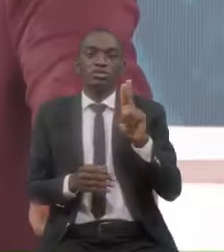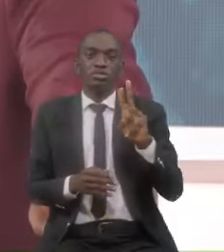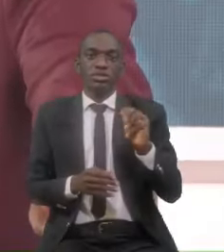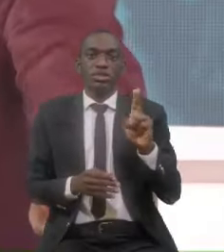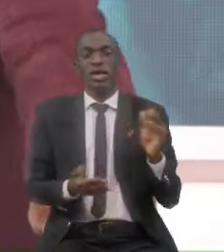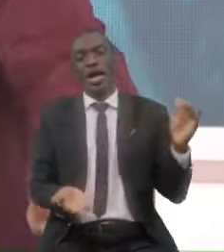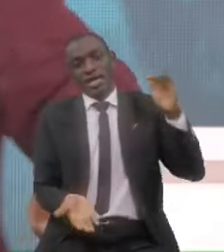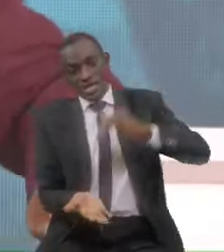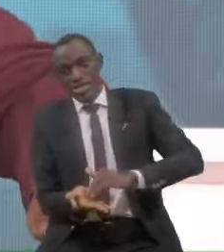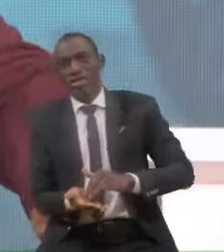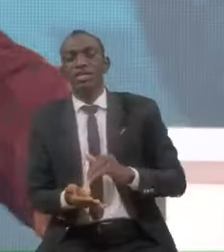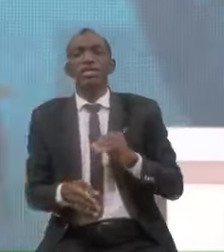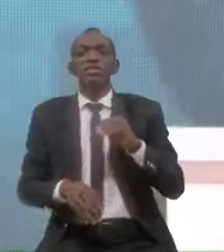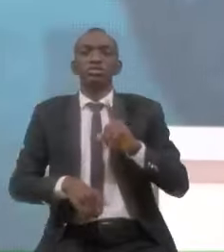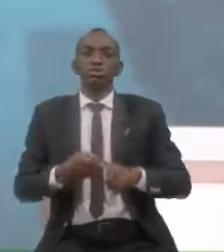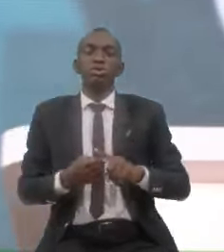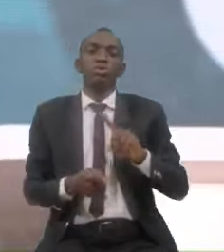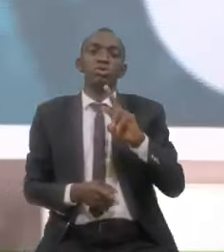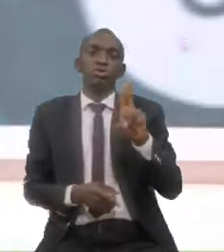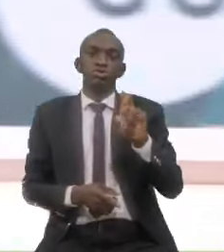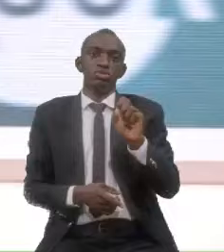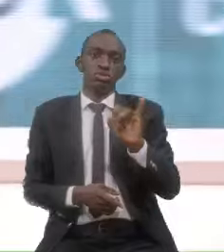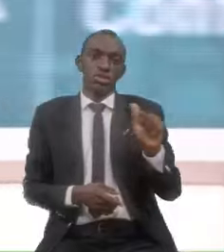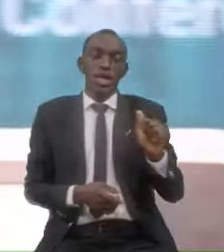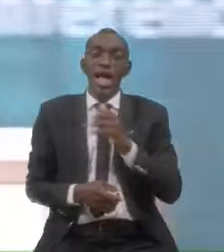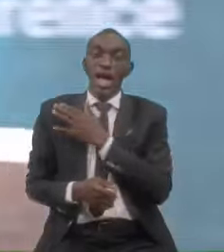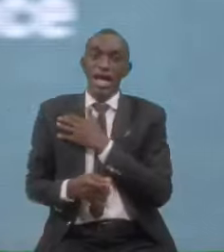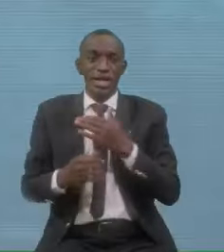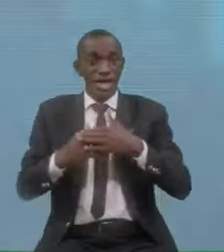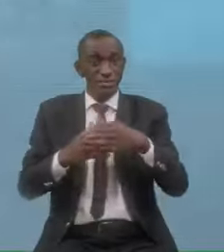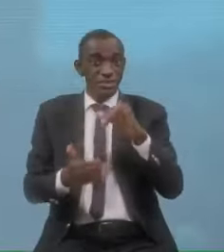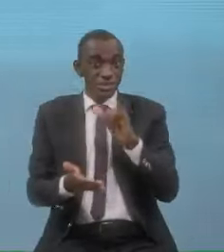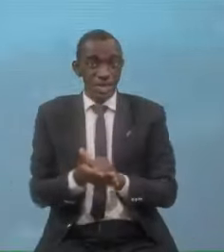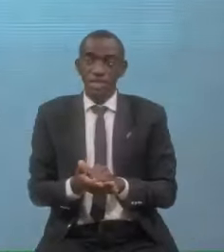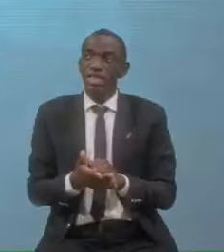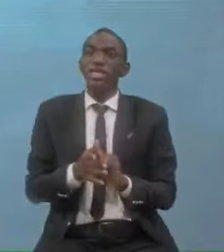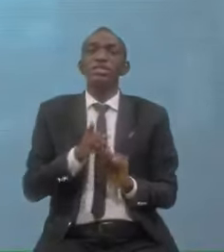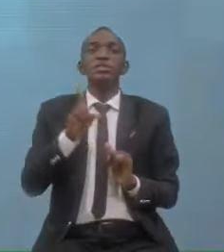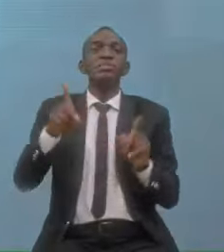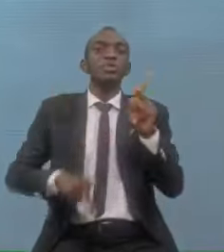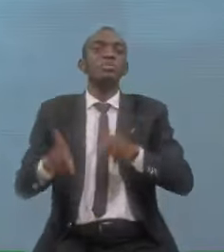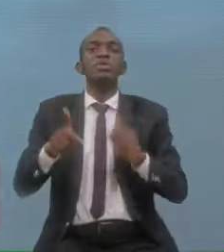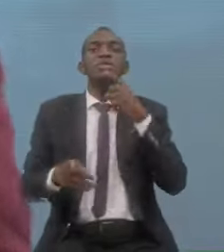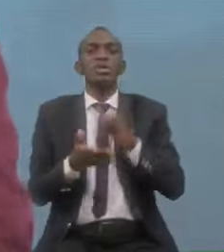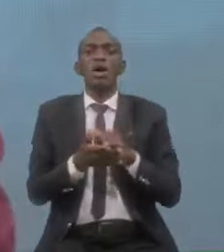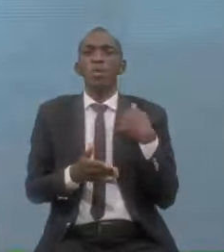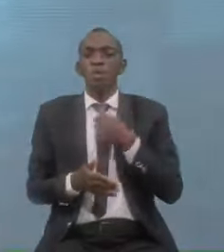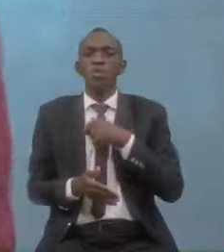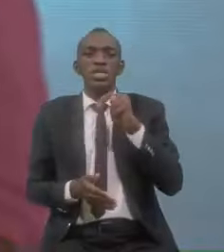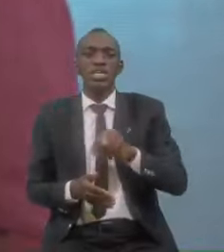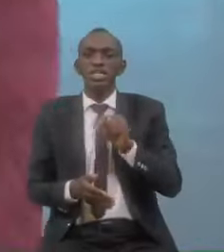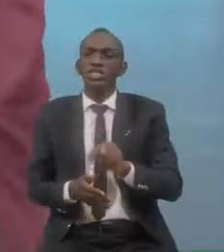Russia. And then after that, they said, we need your people that you have taught. We